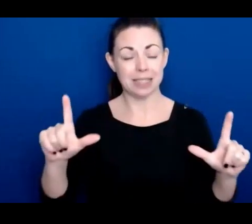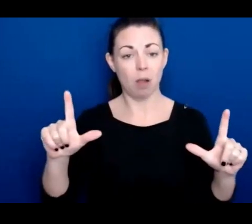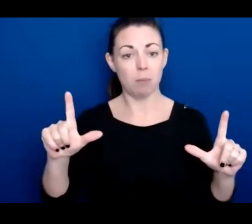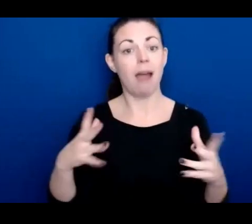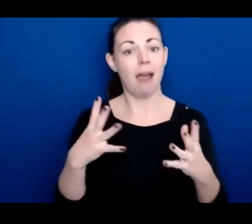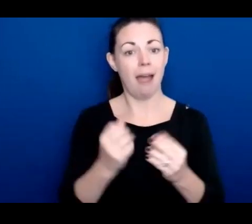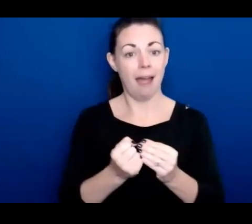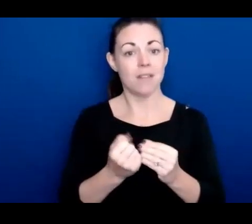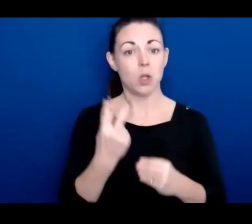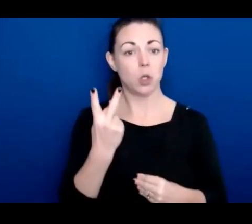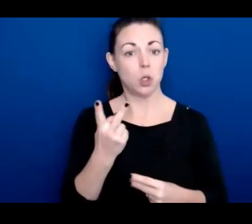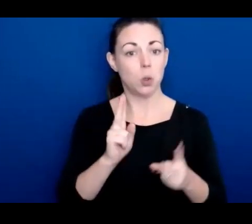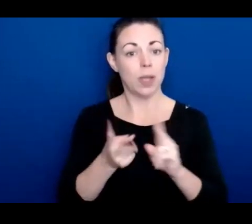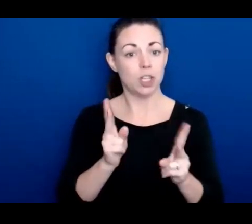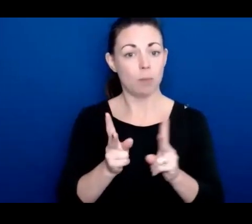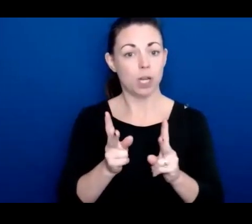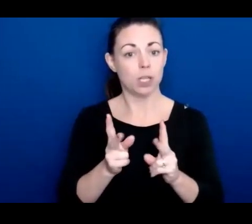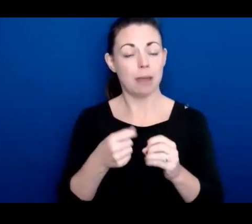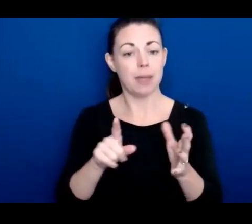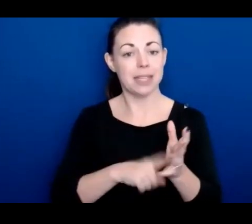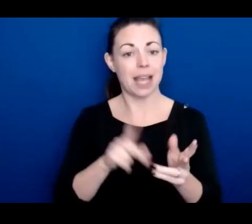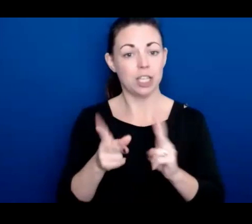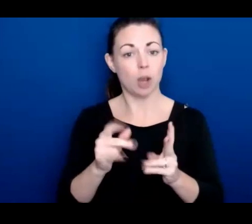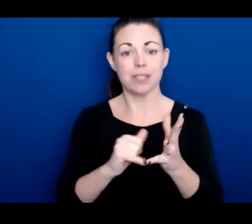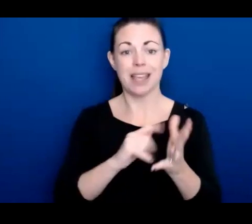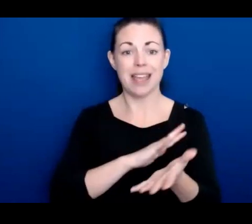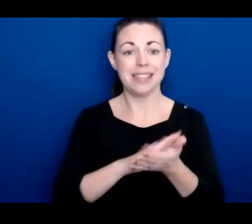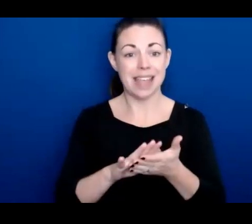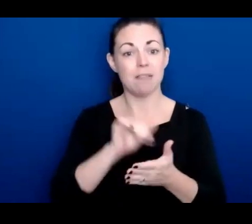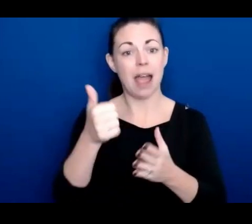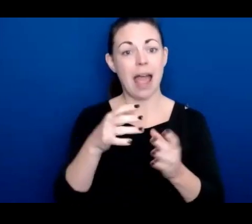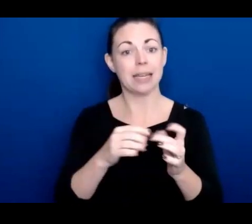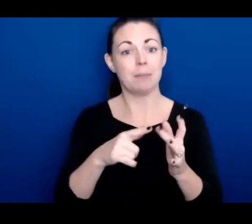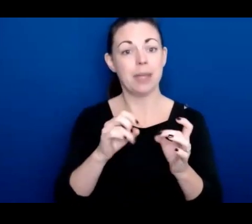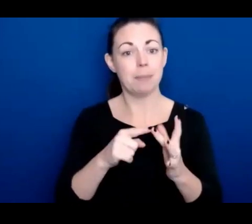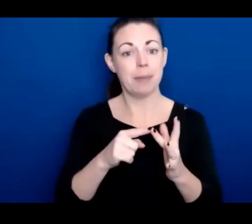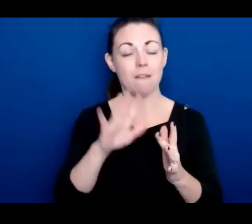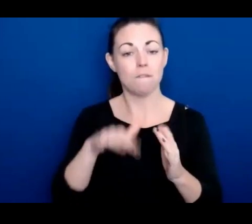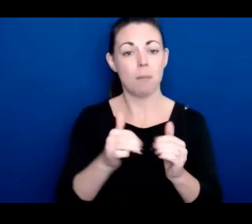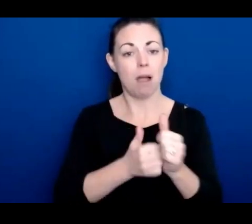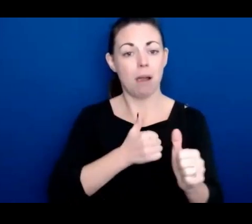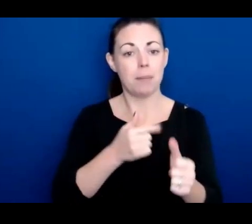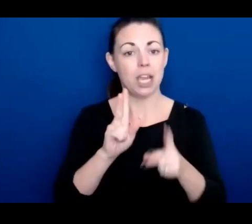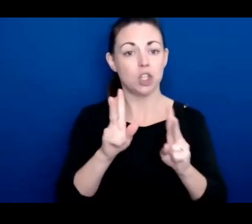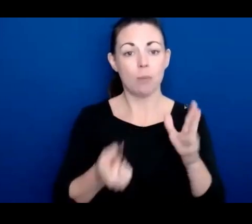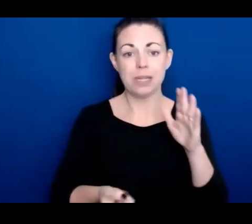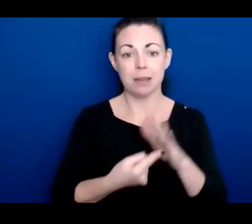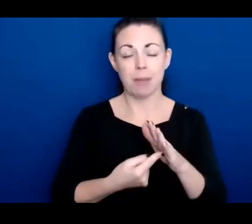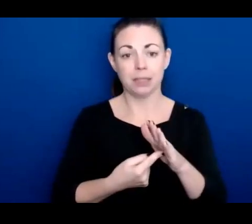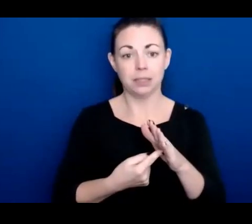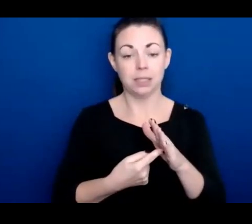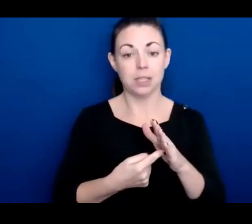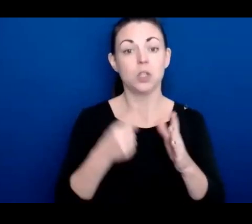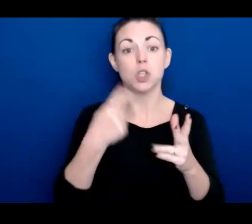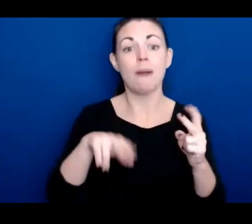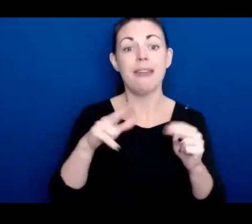joined by our BSL interpreters, Sarah and Bibi from Interpreting Matters. So for those on a web browser or phone, you